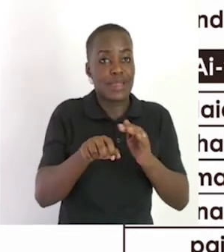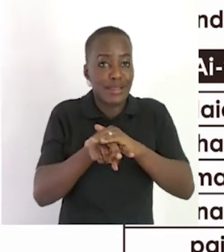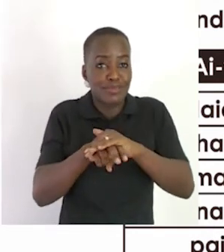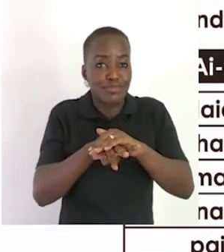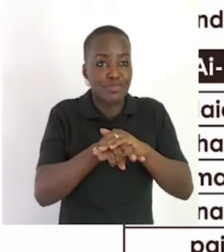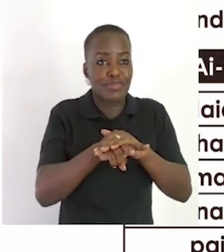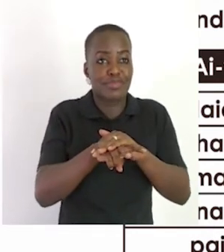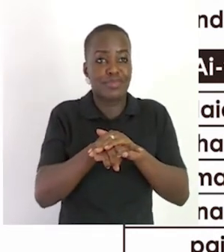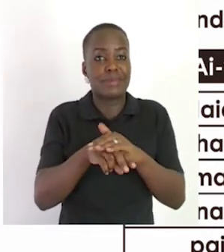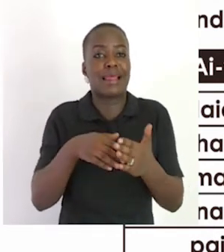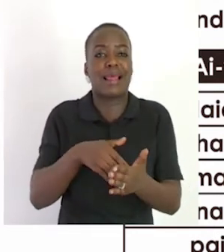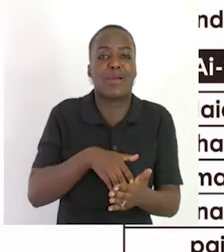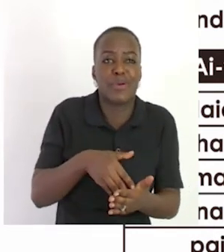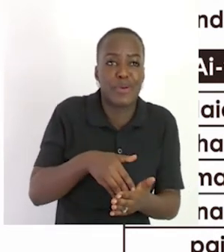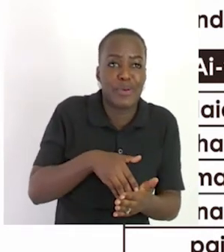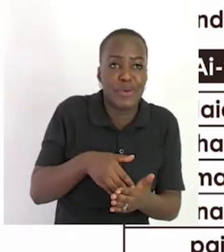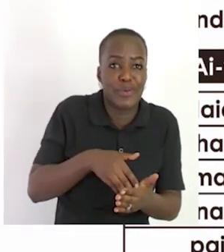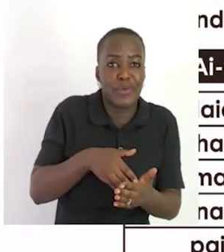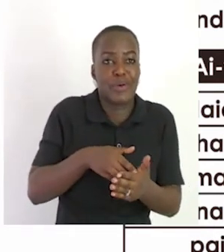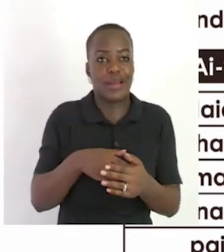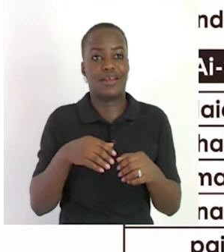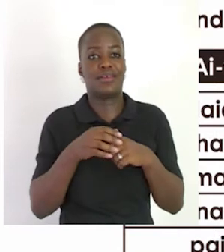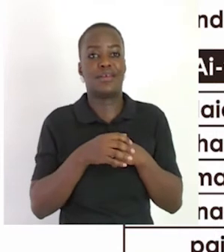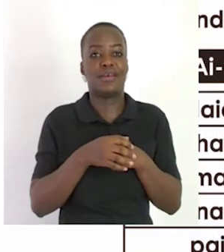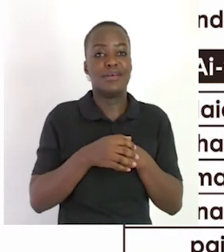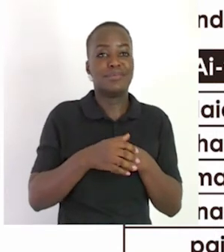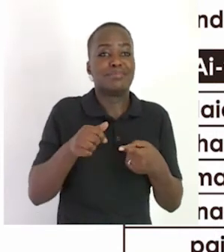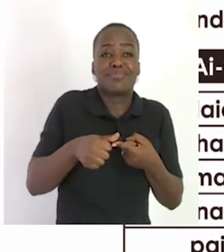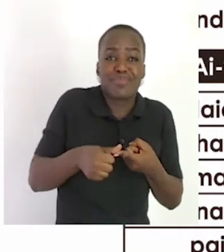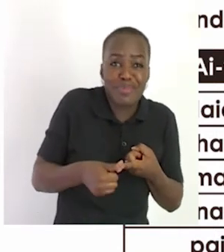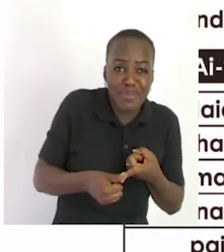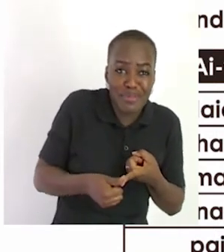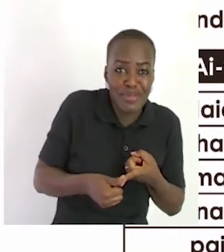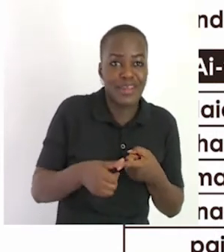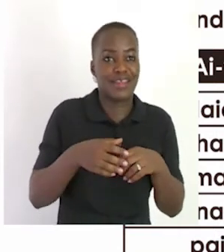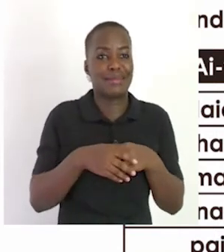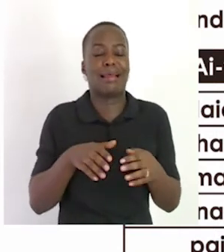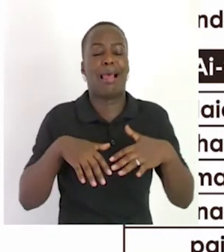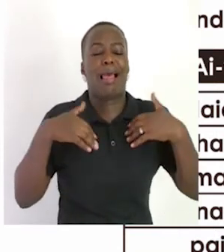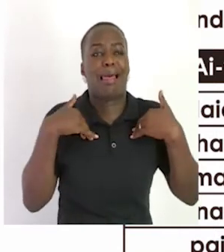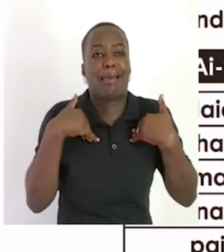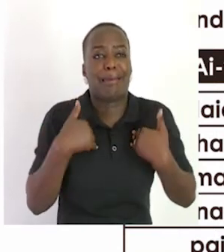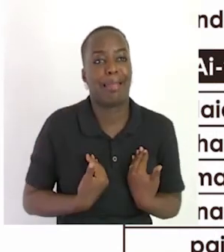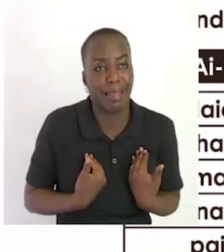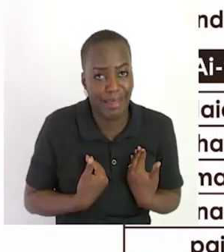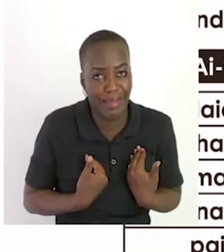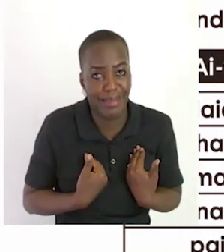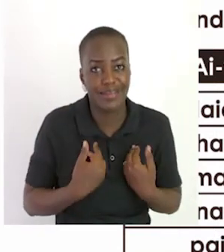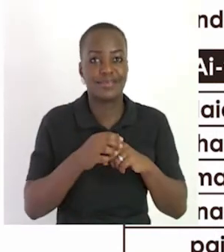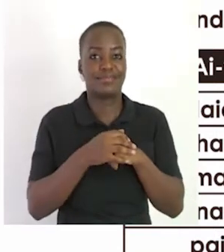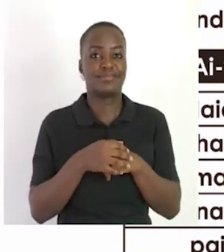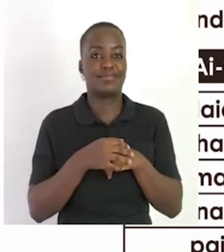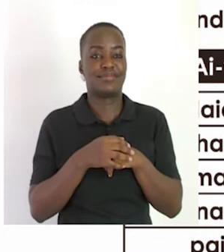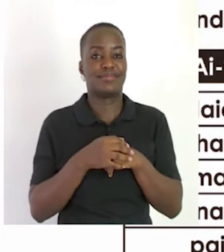snail, frail, vain, pain, and drain.